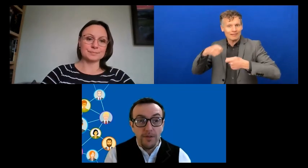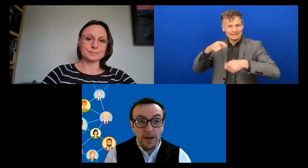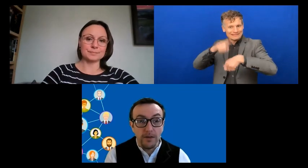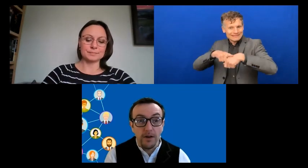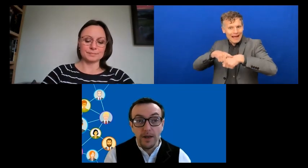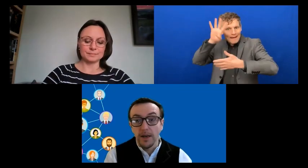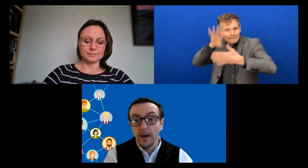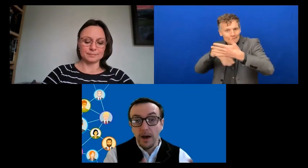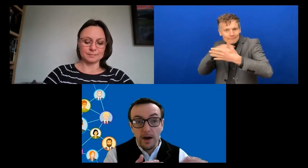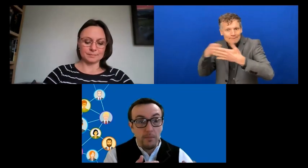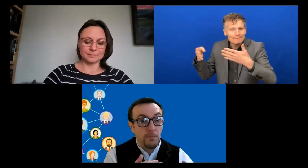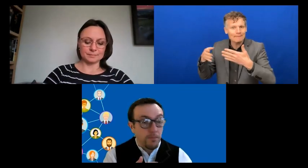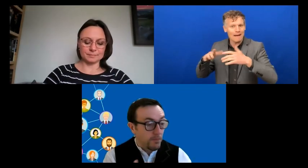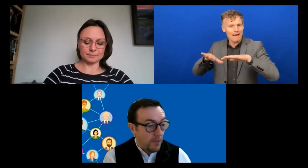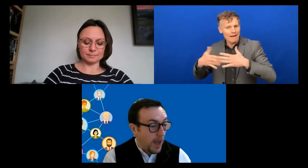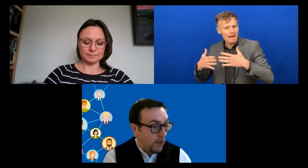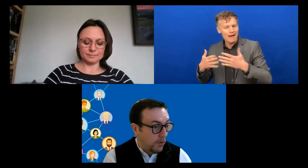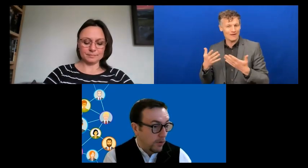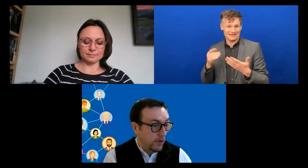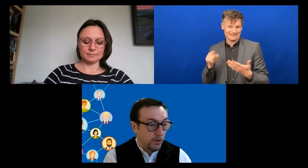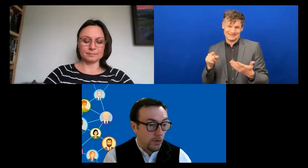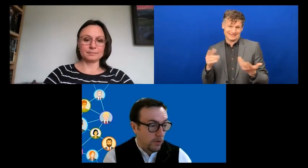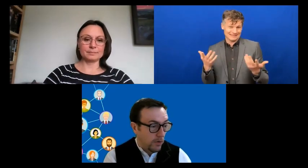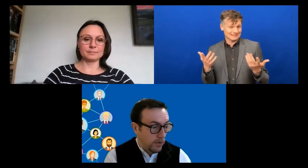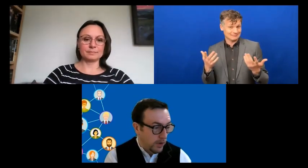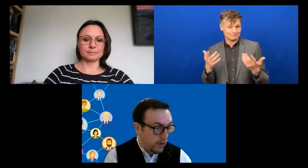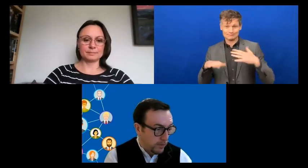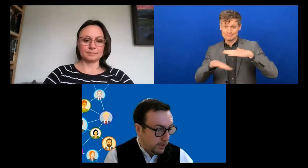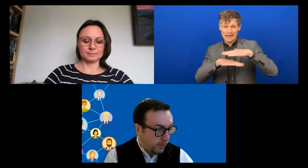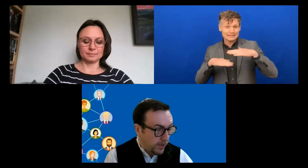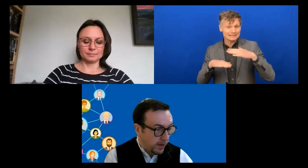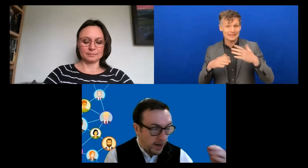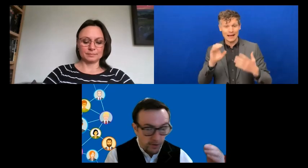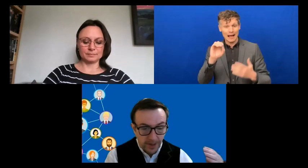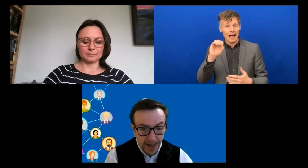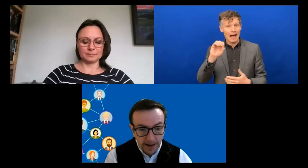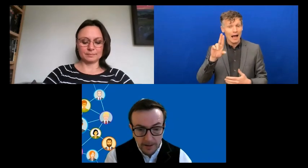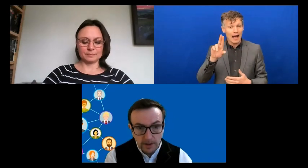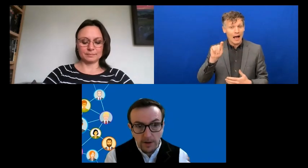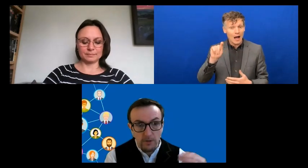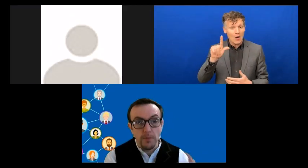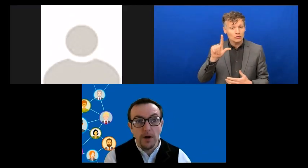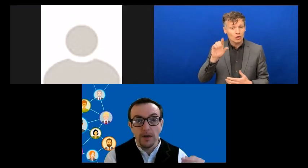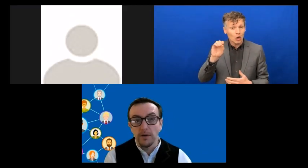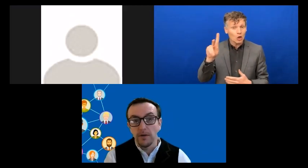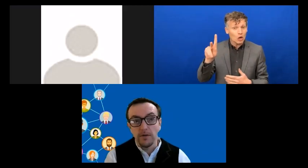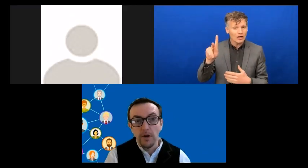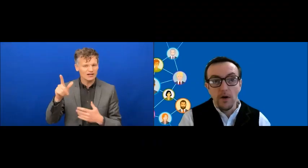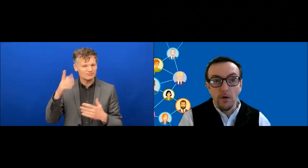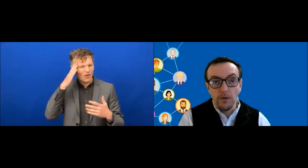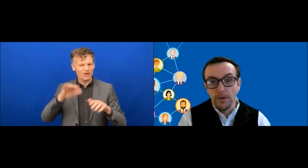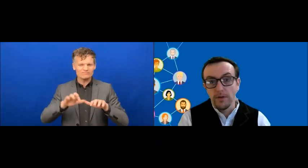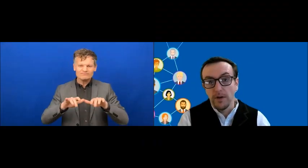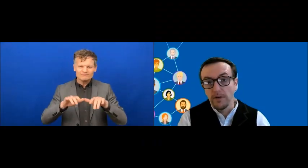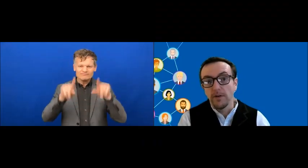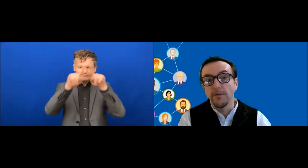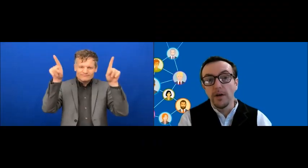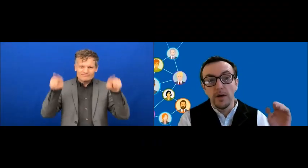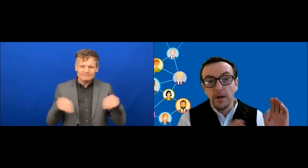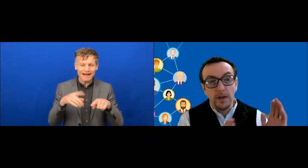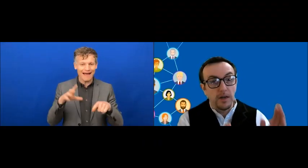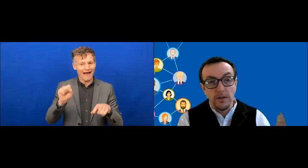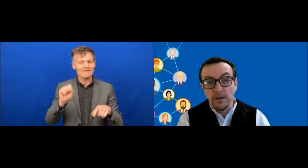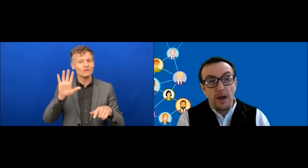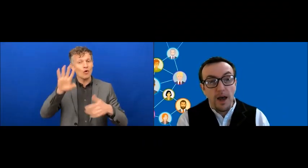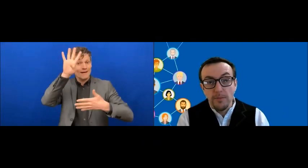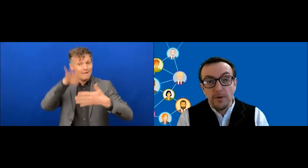of things like Outlook, or, you know, something that has your calendar, your reminders, all of this kind of stuff,